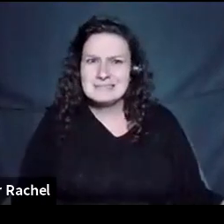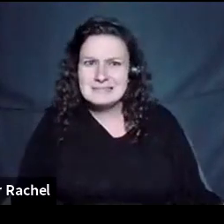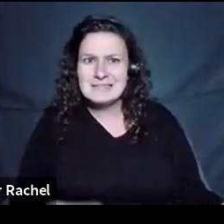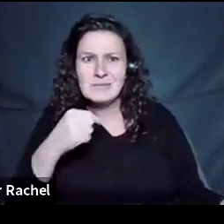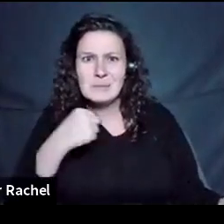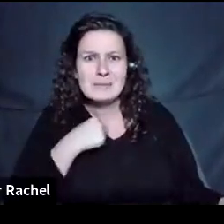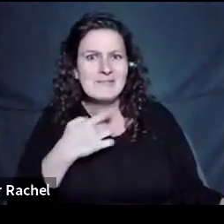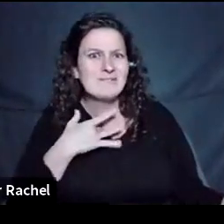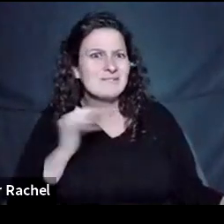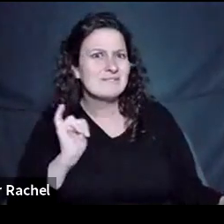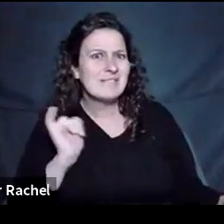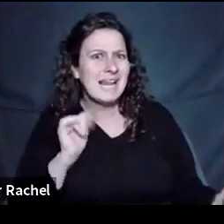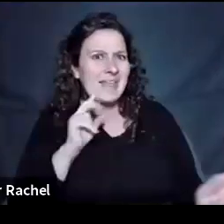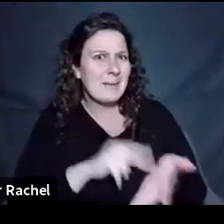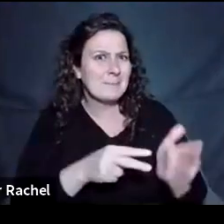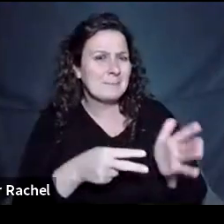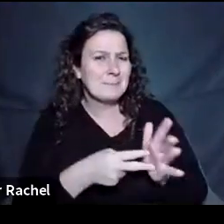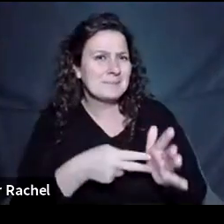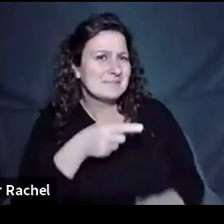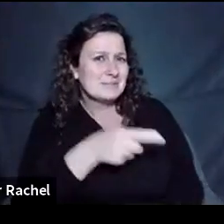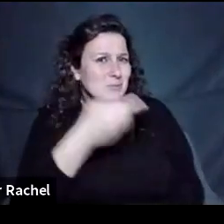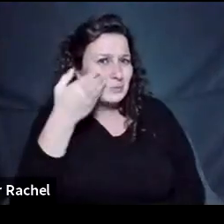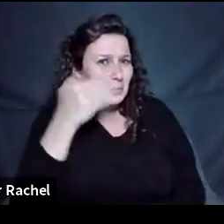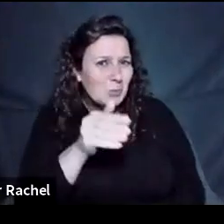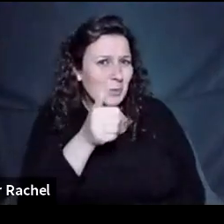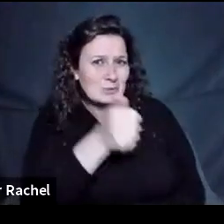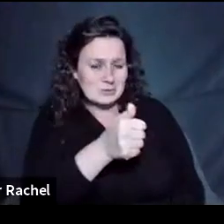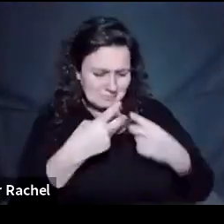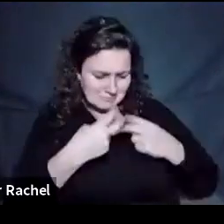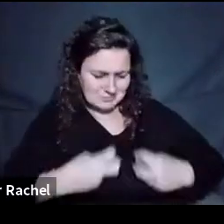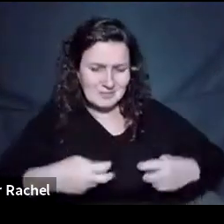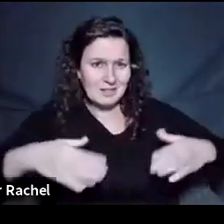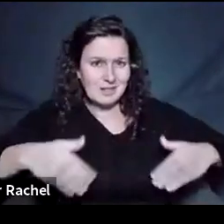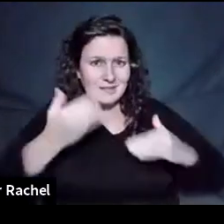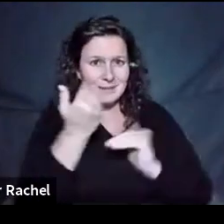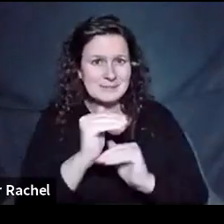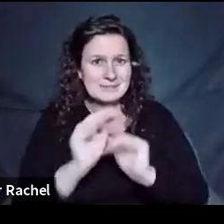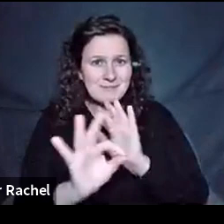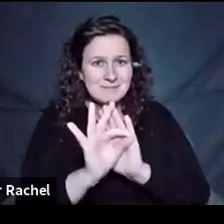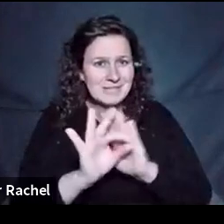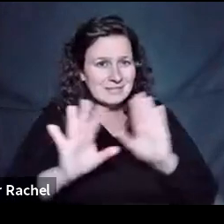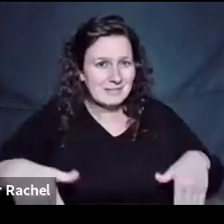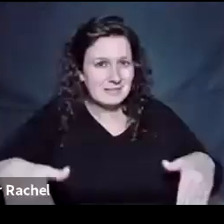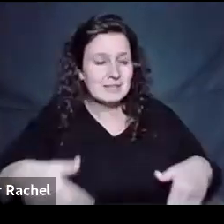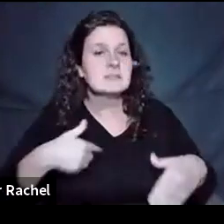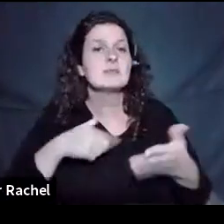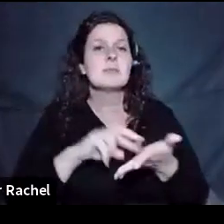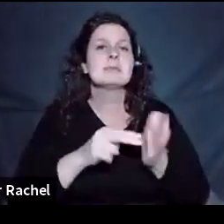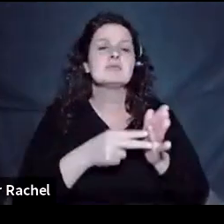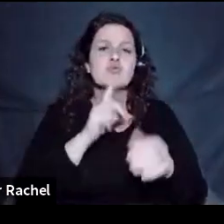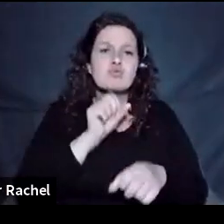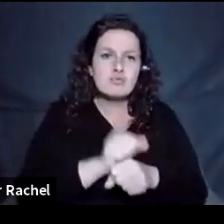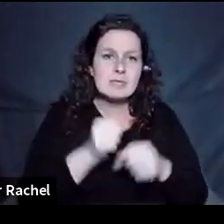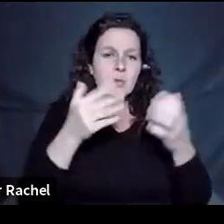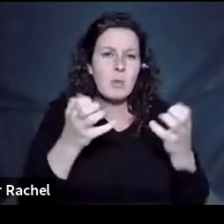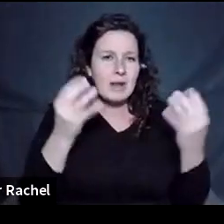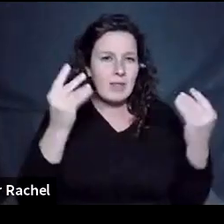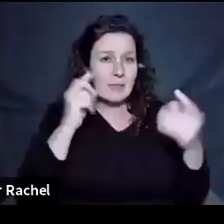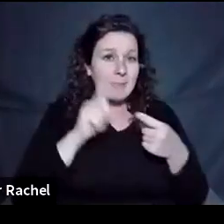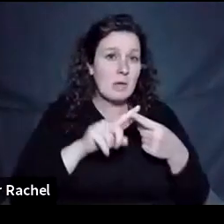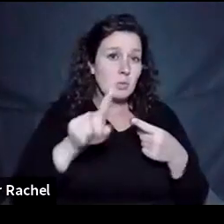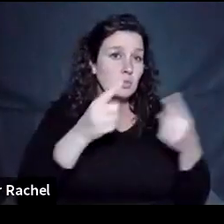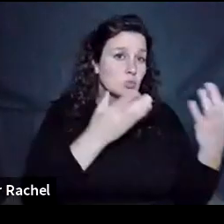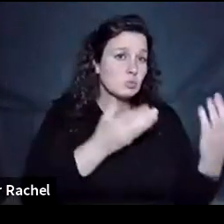would just mean that they don't know their limits yet. So you really want to think about what your soft and